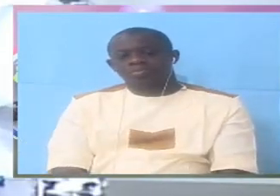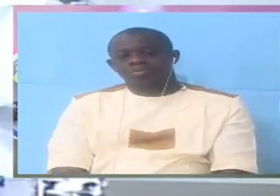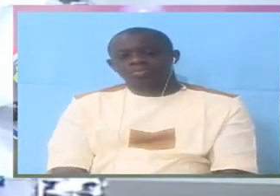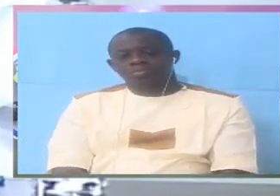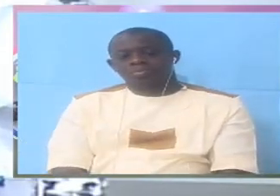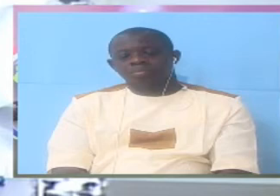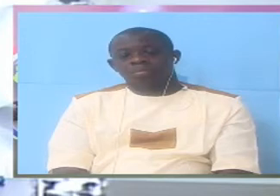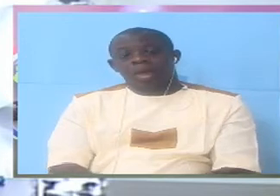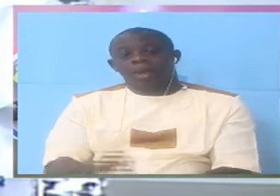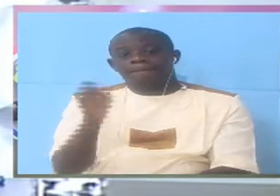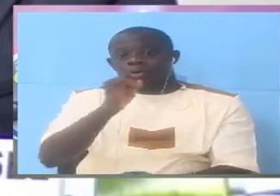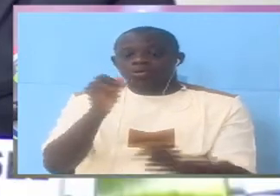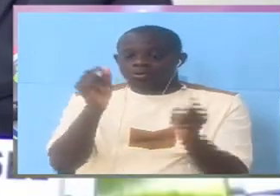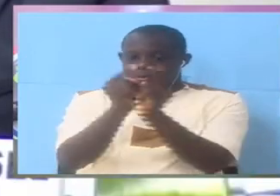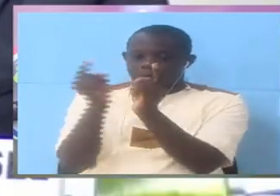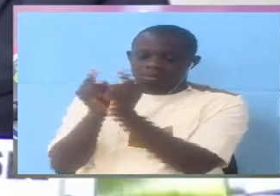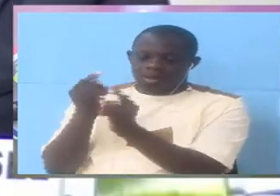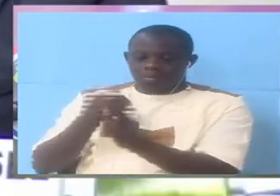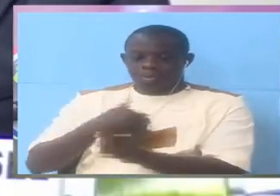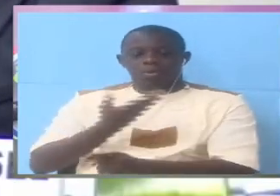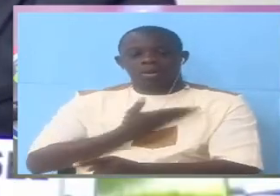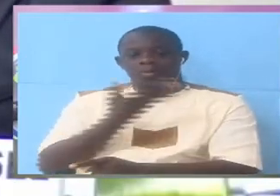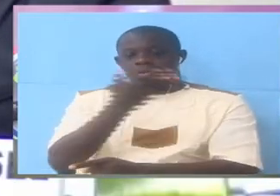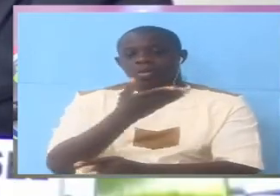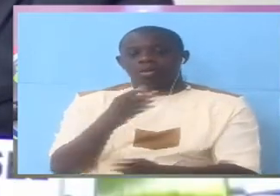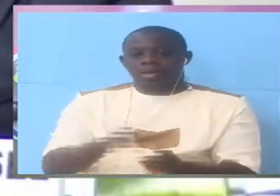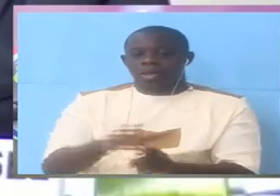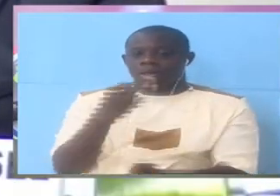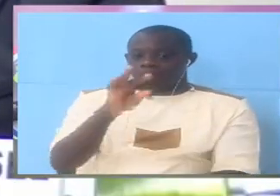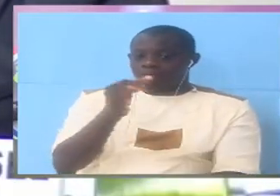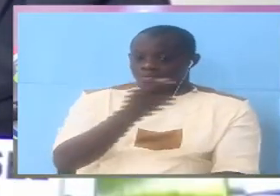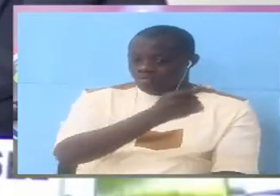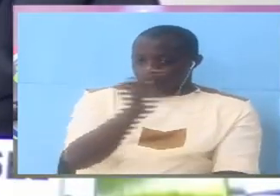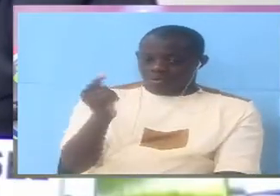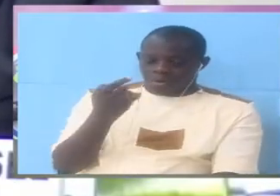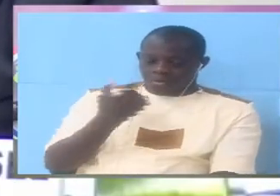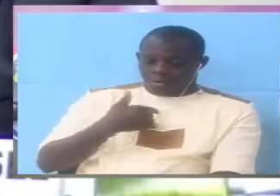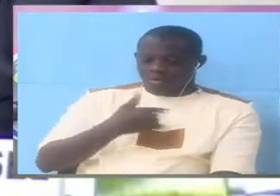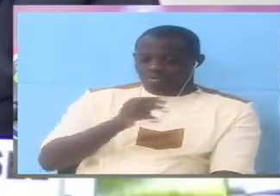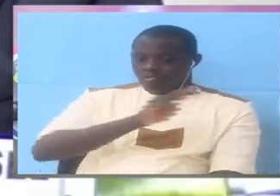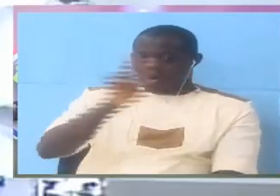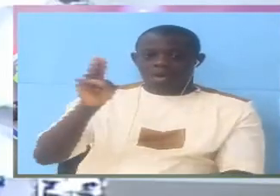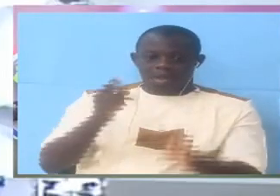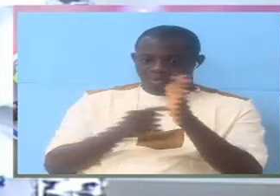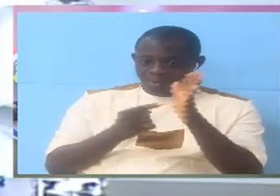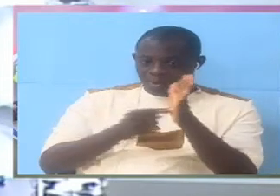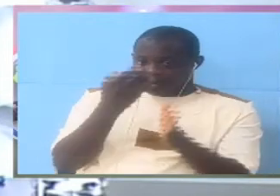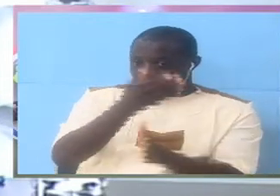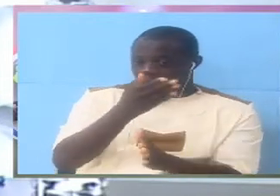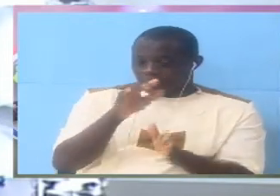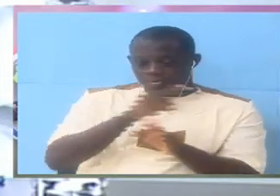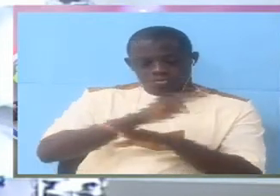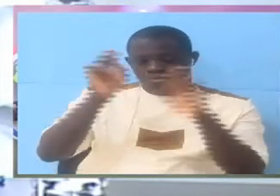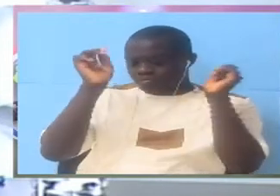people there. If you guys were not useful there, he would not call you.